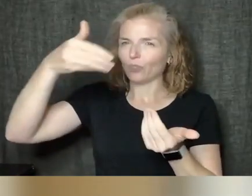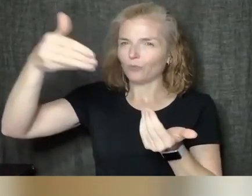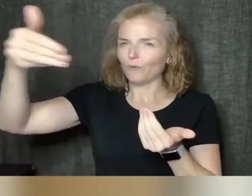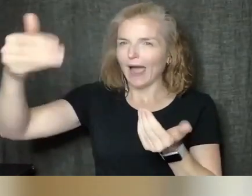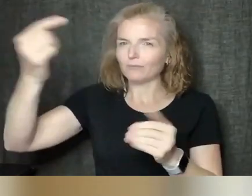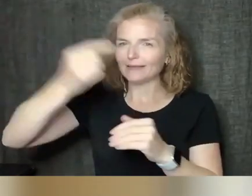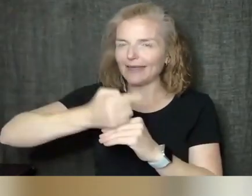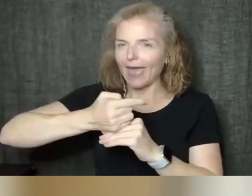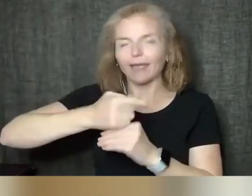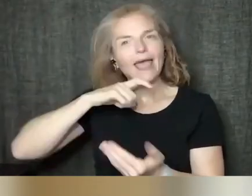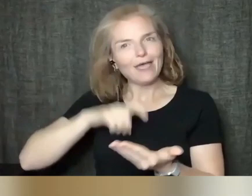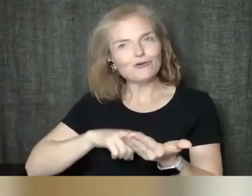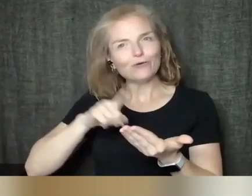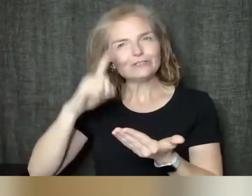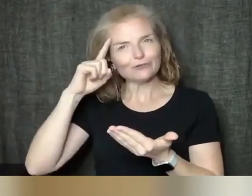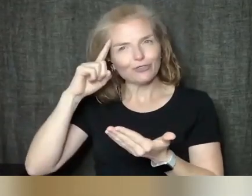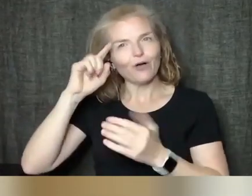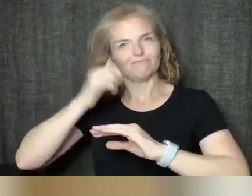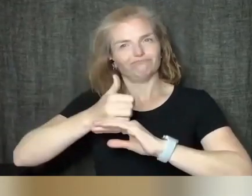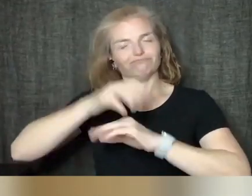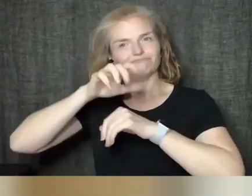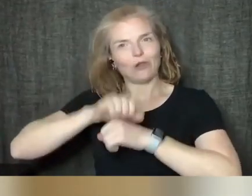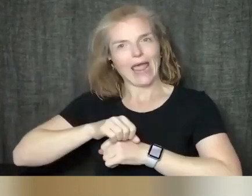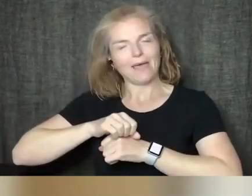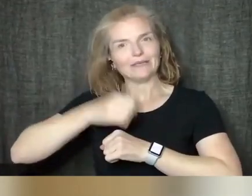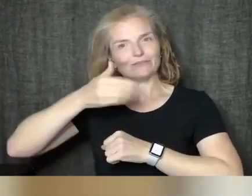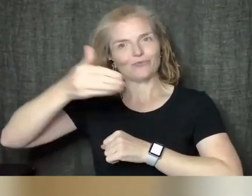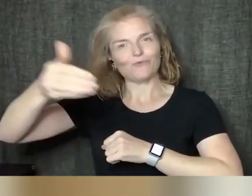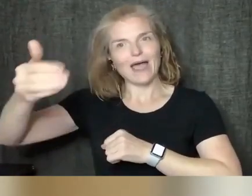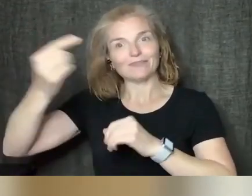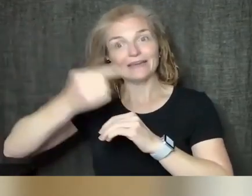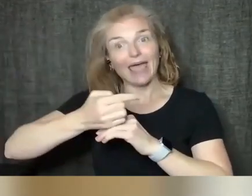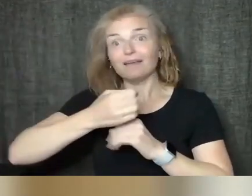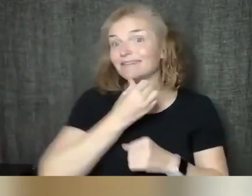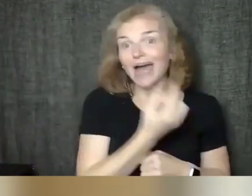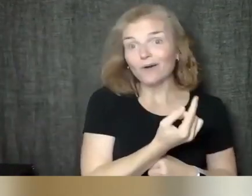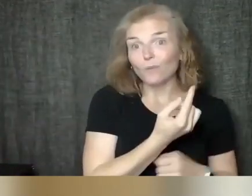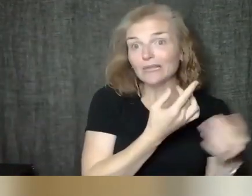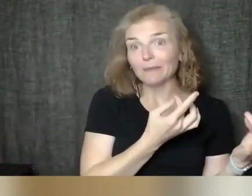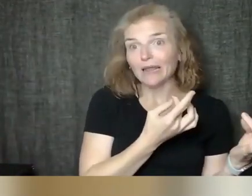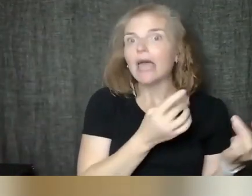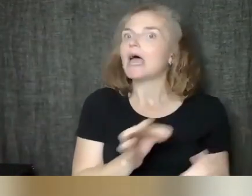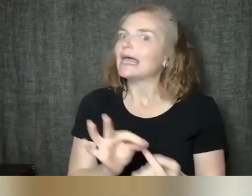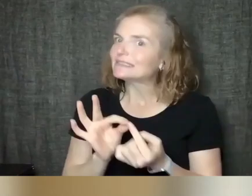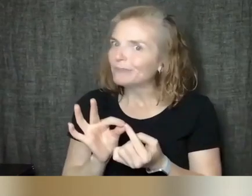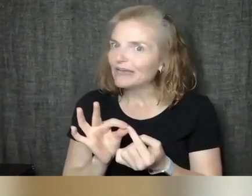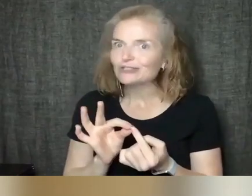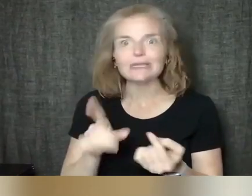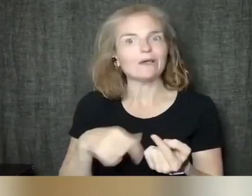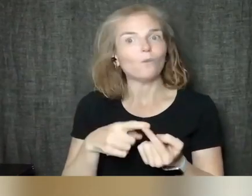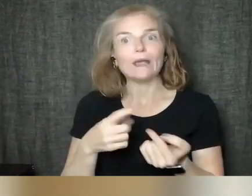what our habitual patterns are throughout the day, especially when you wake up in the morning and maybe go brush your